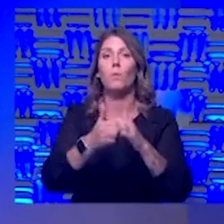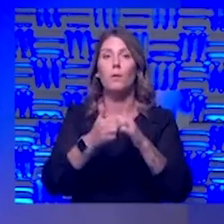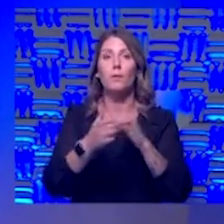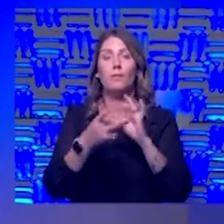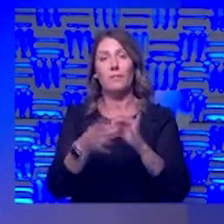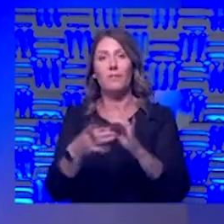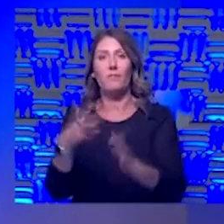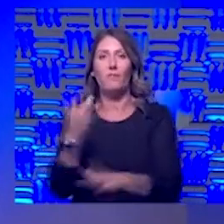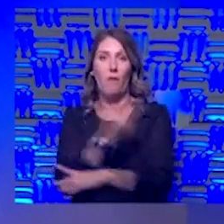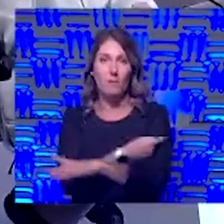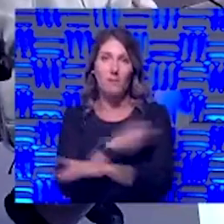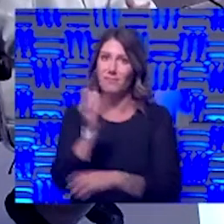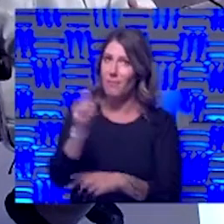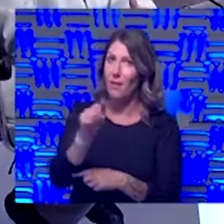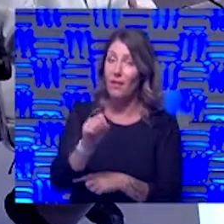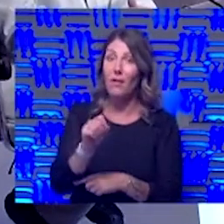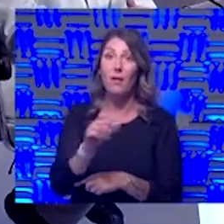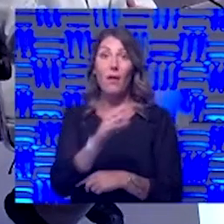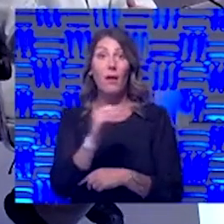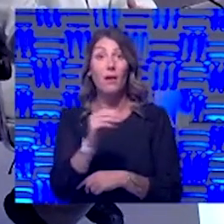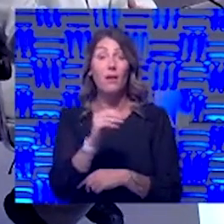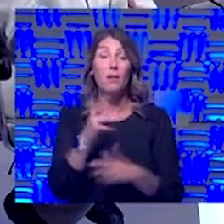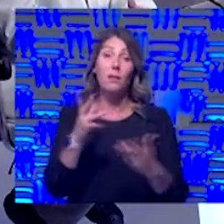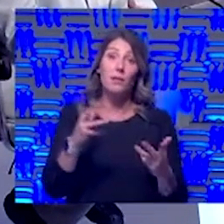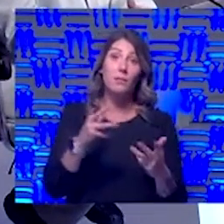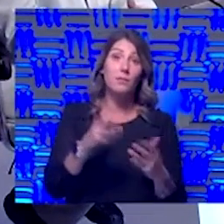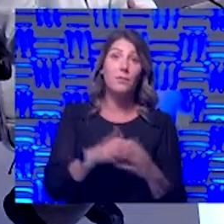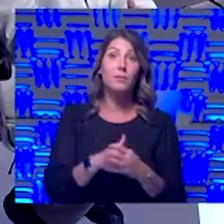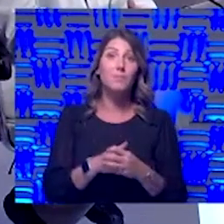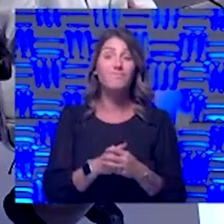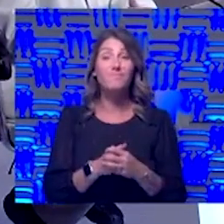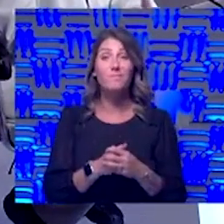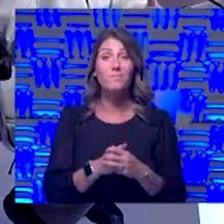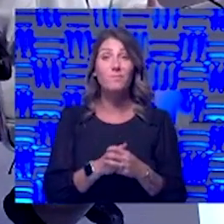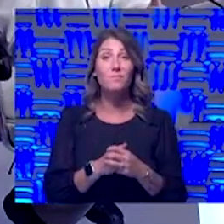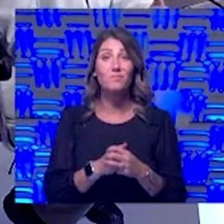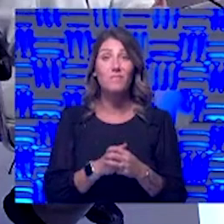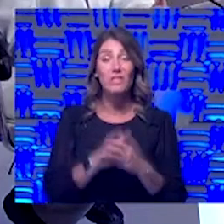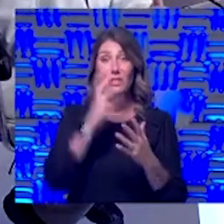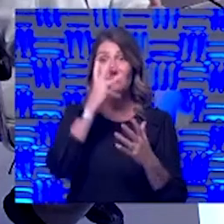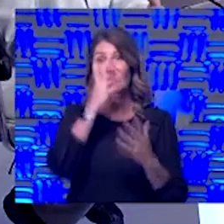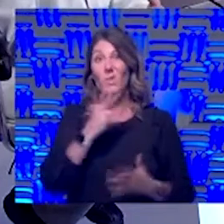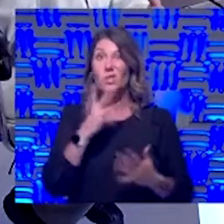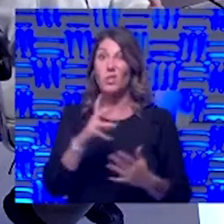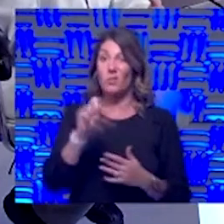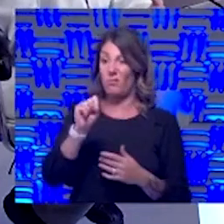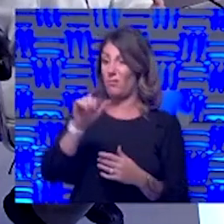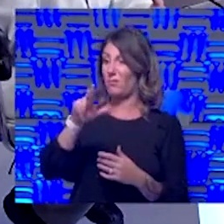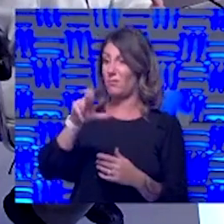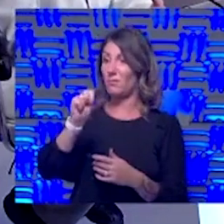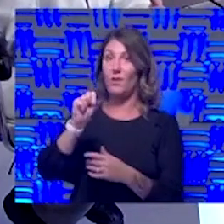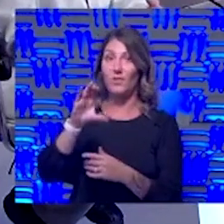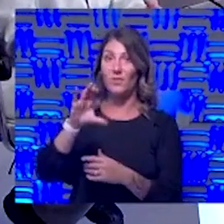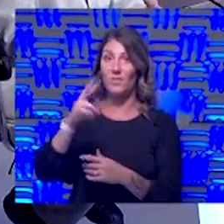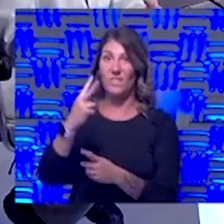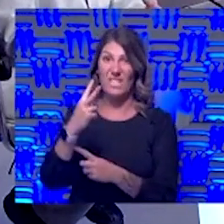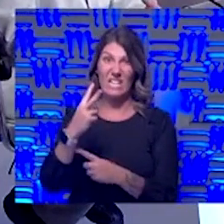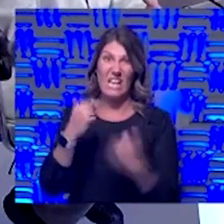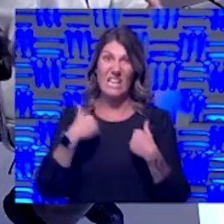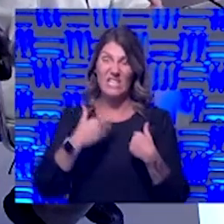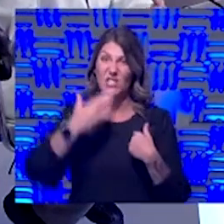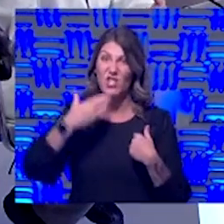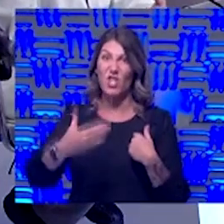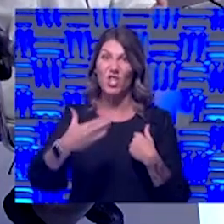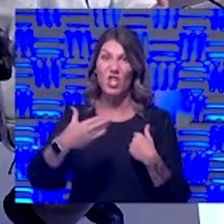helped a lot, yeah. But unfortunately, SARS-CoV-2 has some pretty good targets on it that are, if those targets were